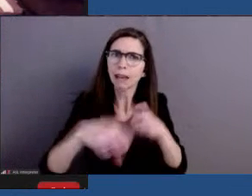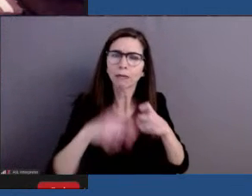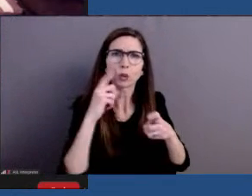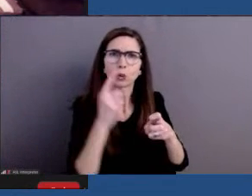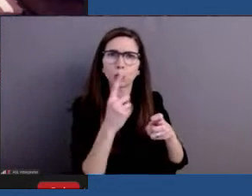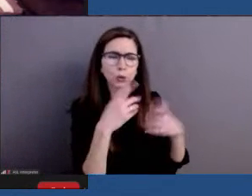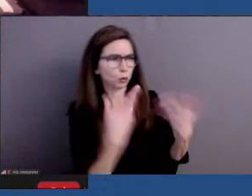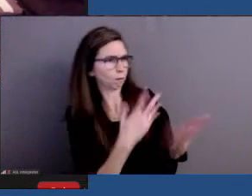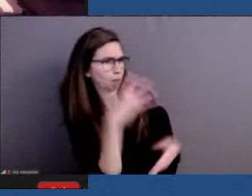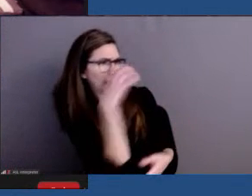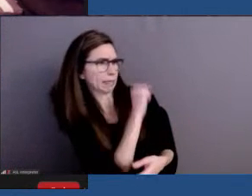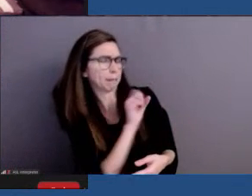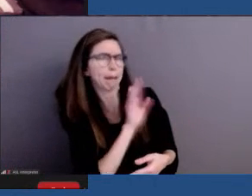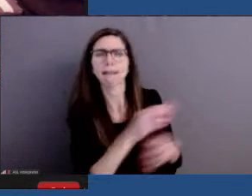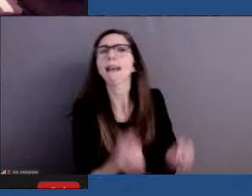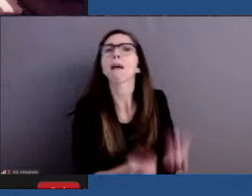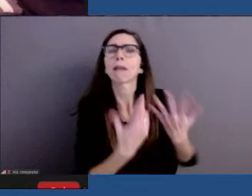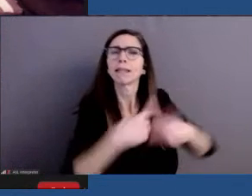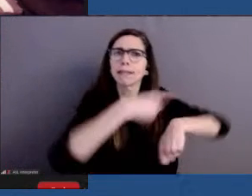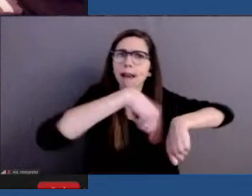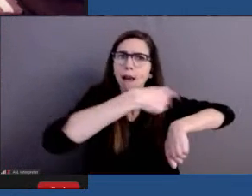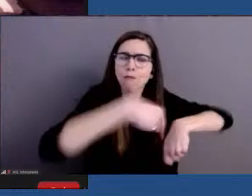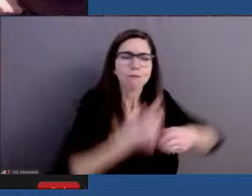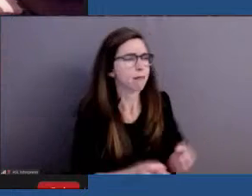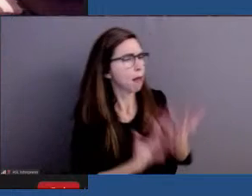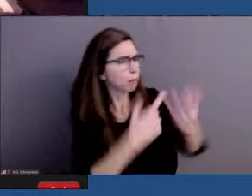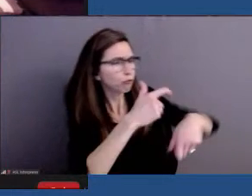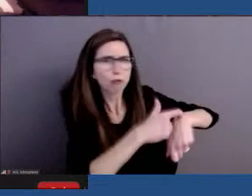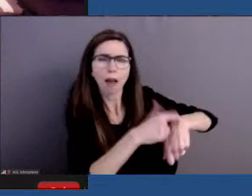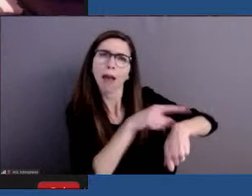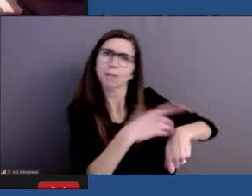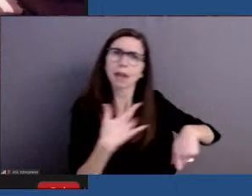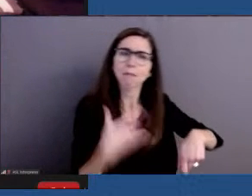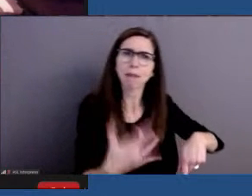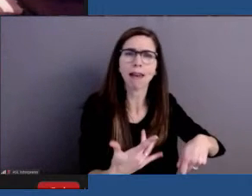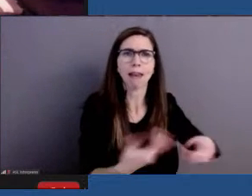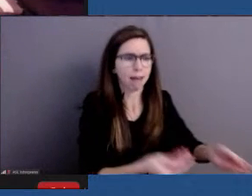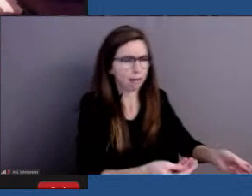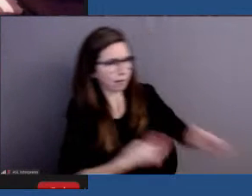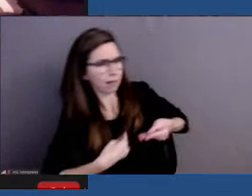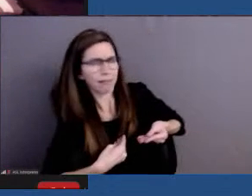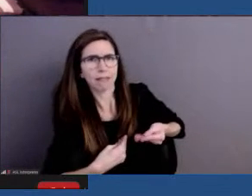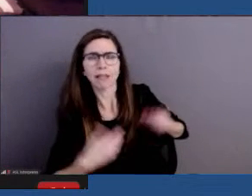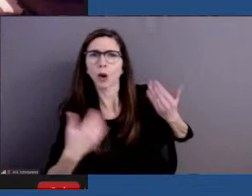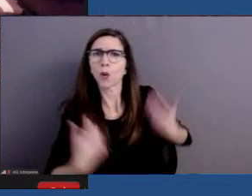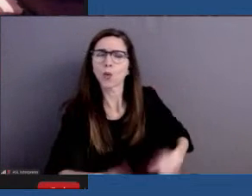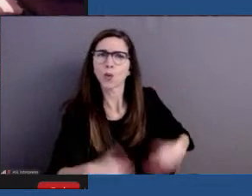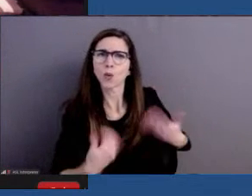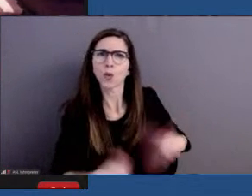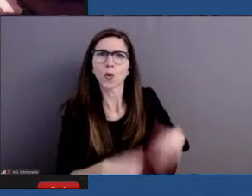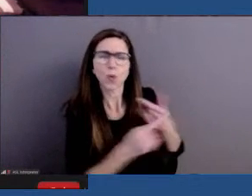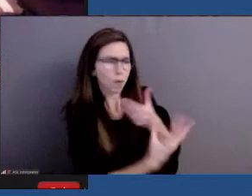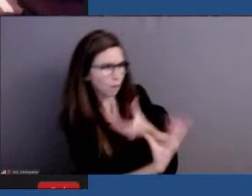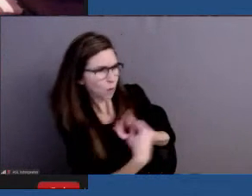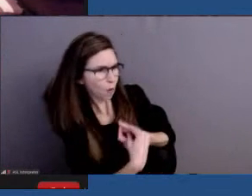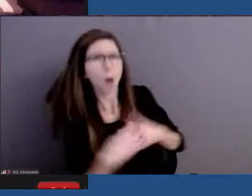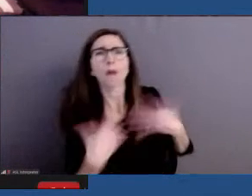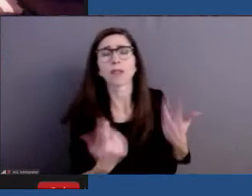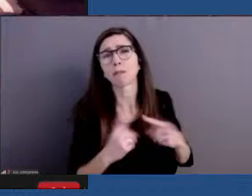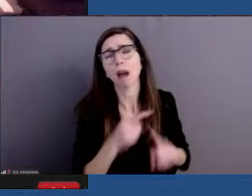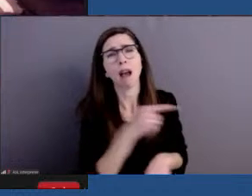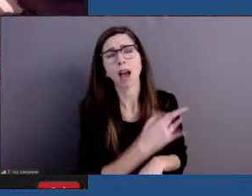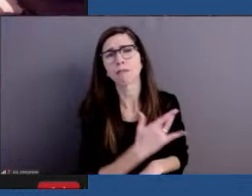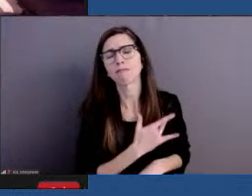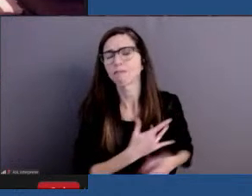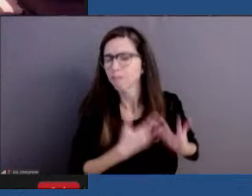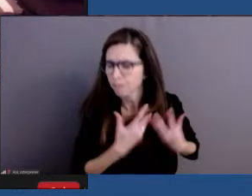it's difficult to estimate how much time these members give, but it's fair to say that they're very generous with their time, and